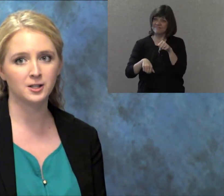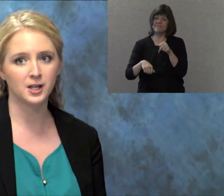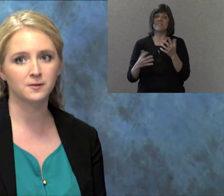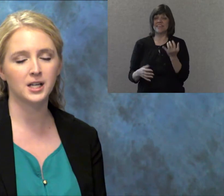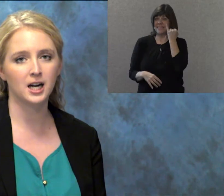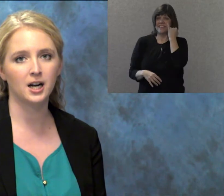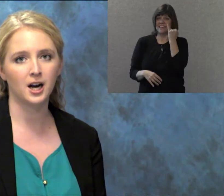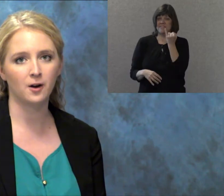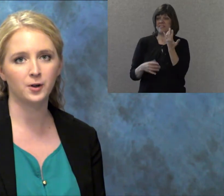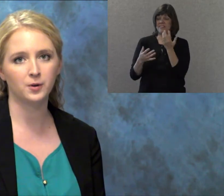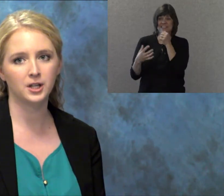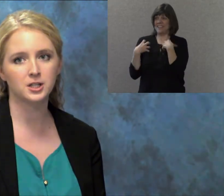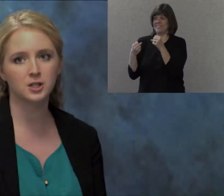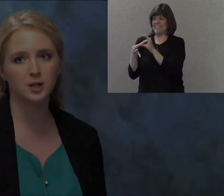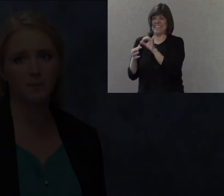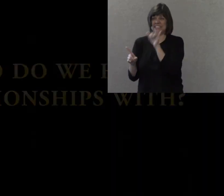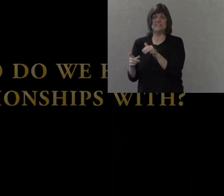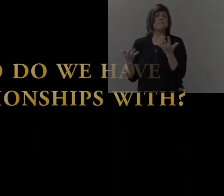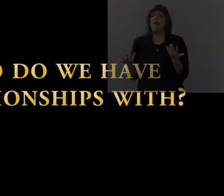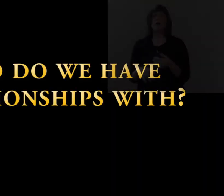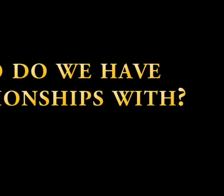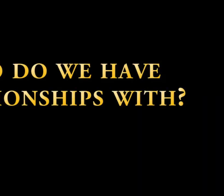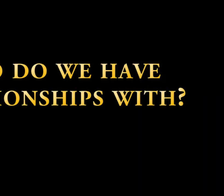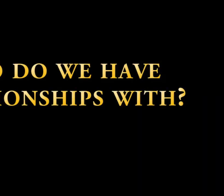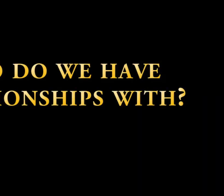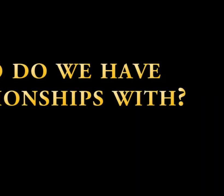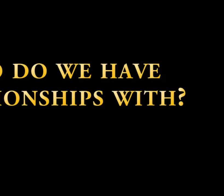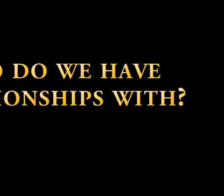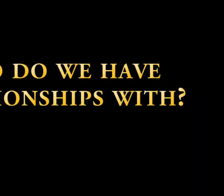we find ourselves in an unhealthy relationship.